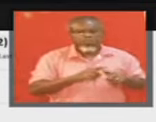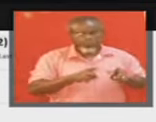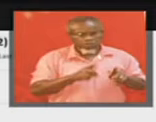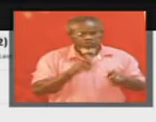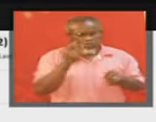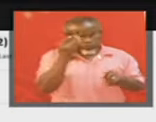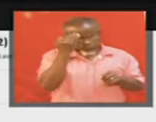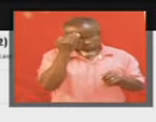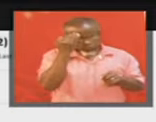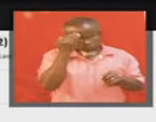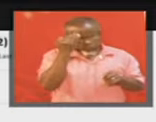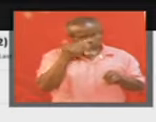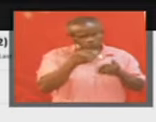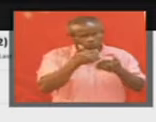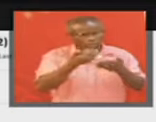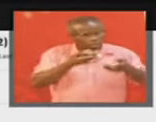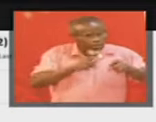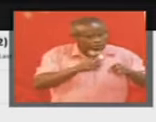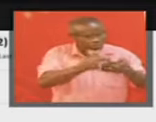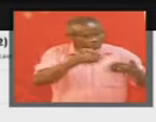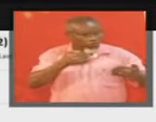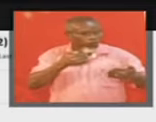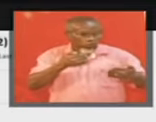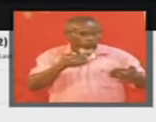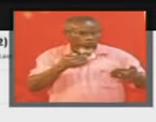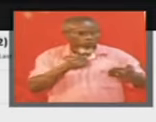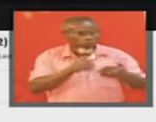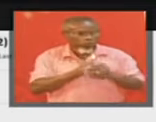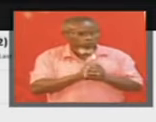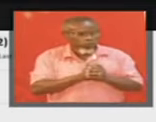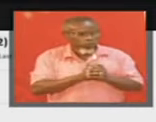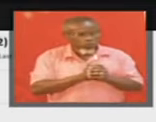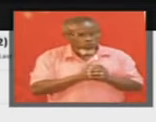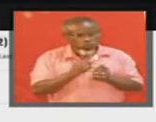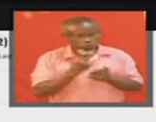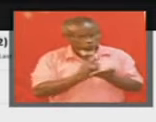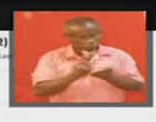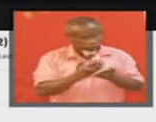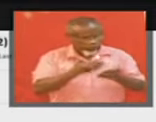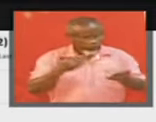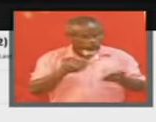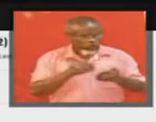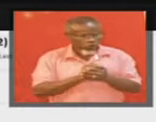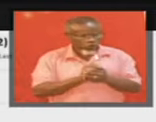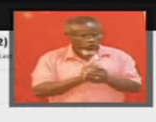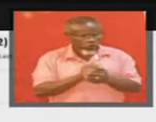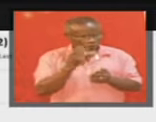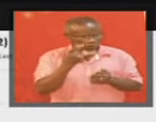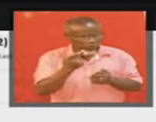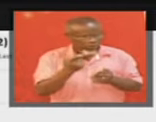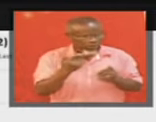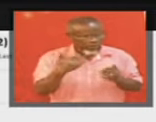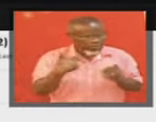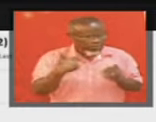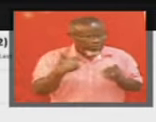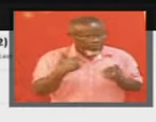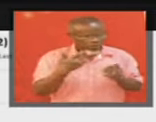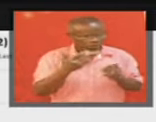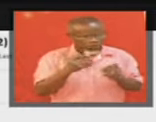that point in time, there seems to have been some sort of large-scale point